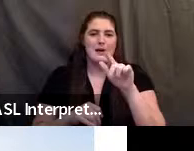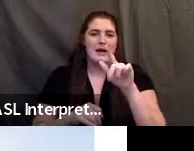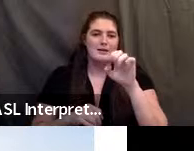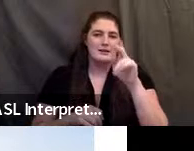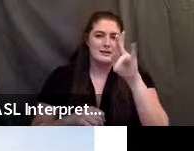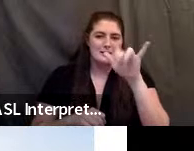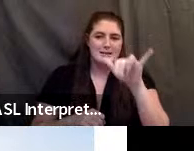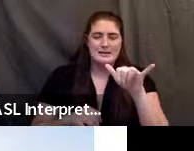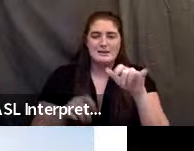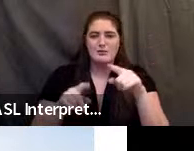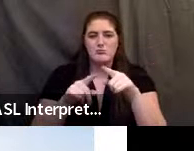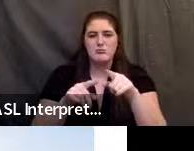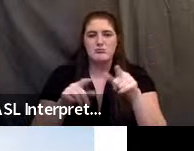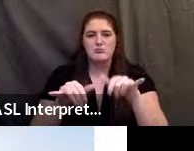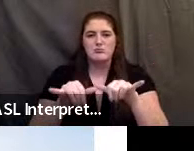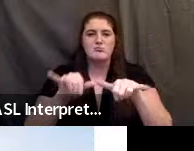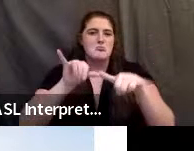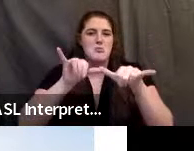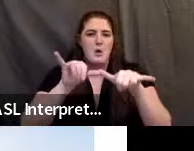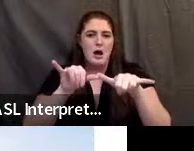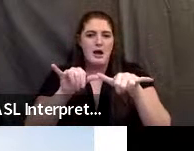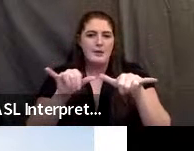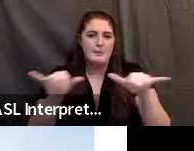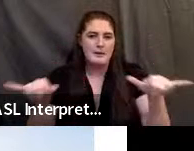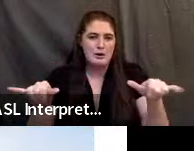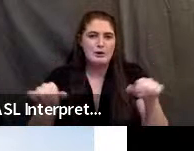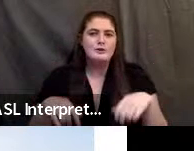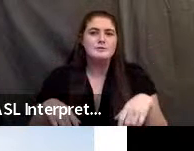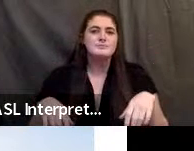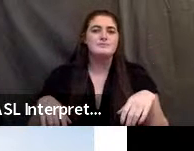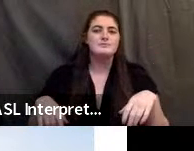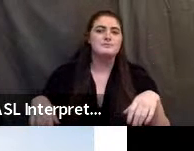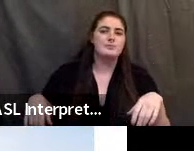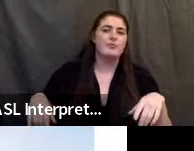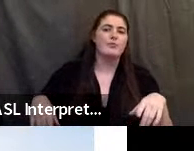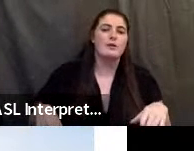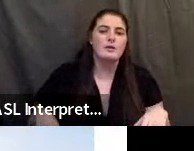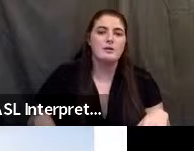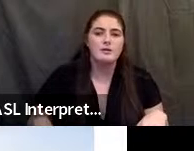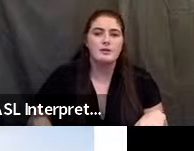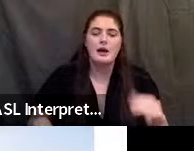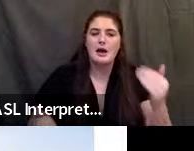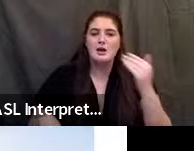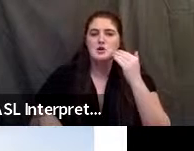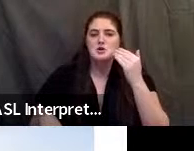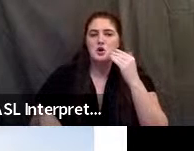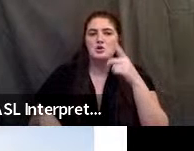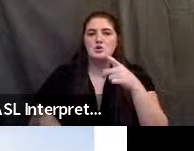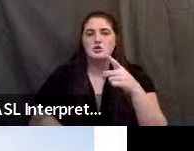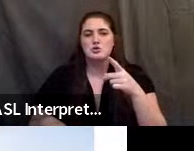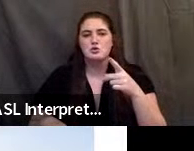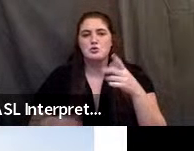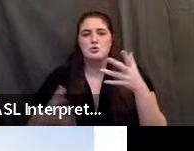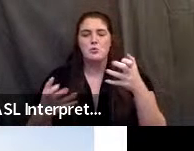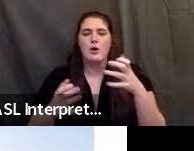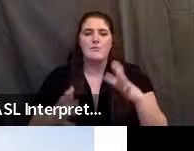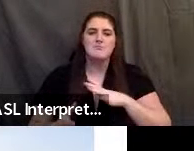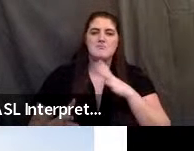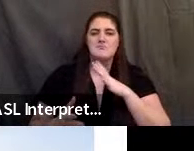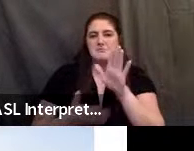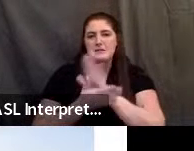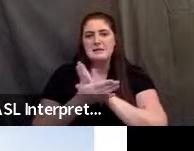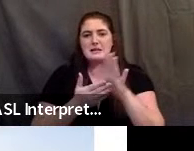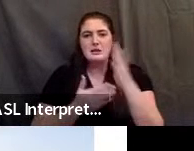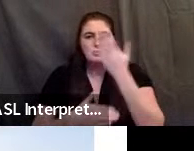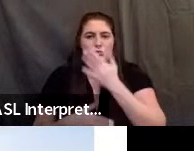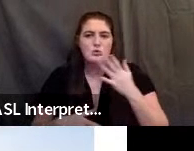foot, or like is there? I know you're going for a cleaner look, and maybe you don't want them extending too far out. But